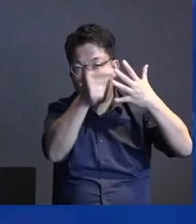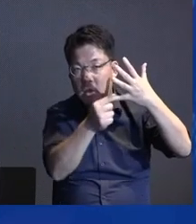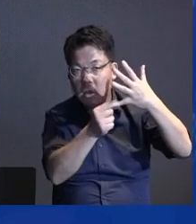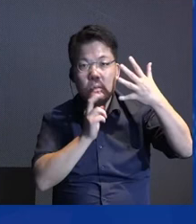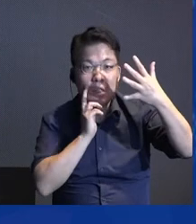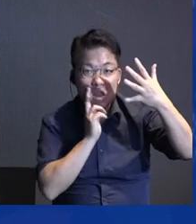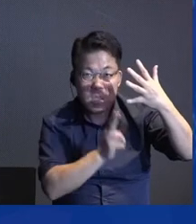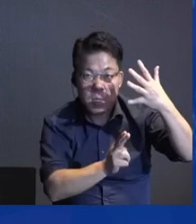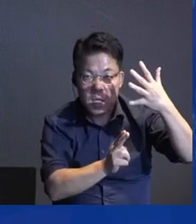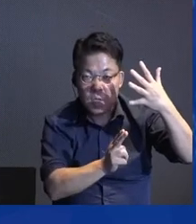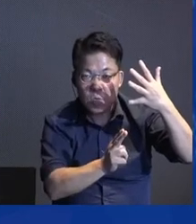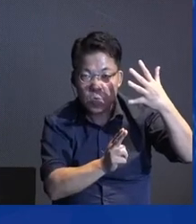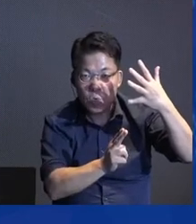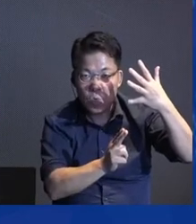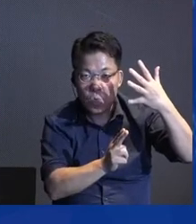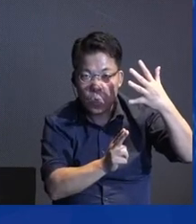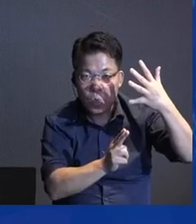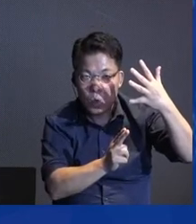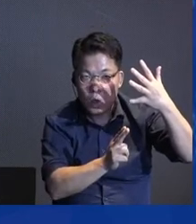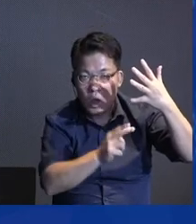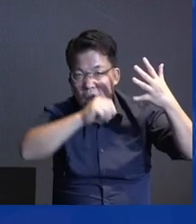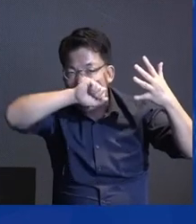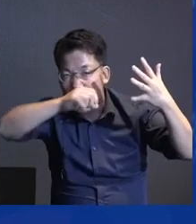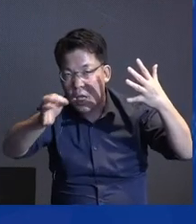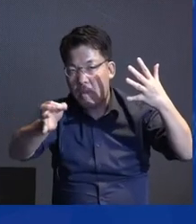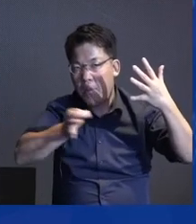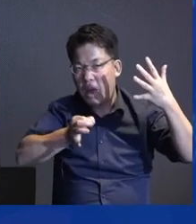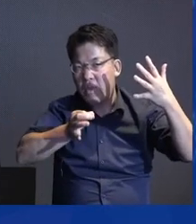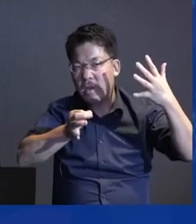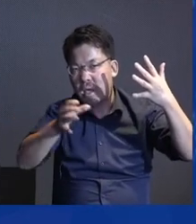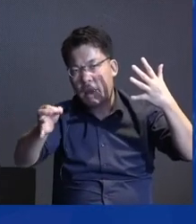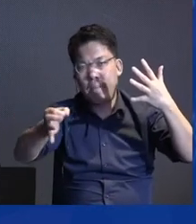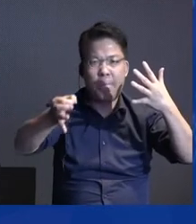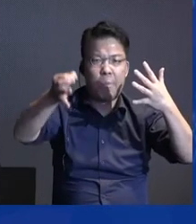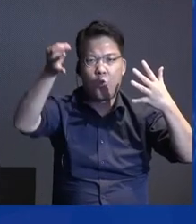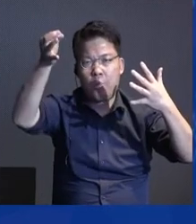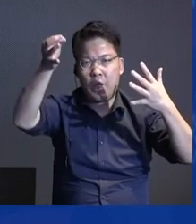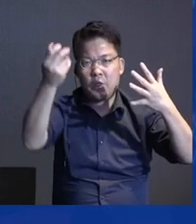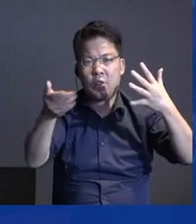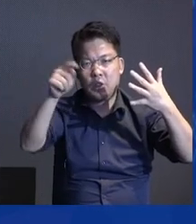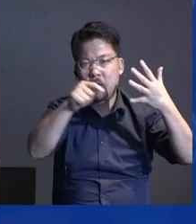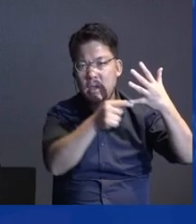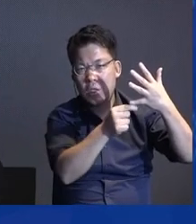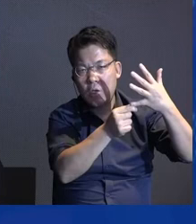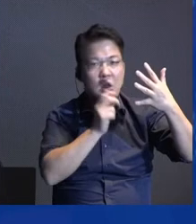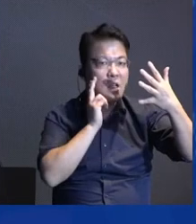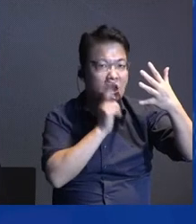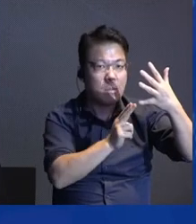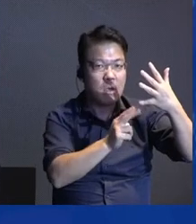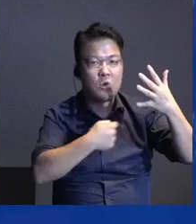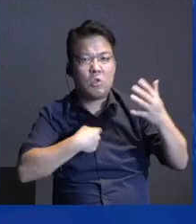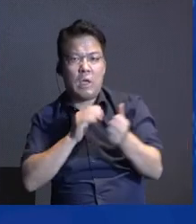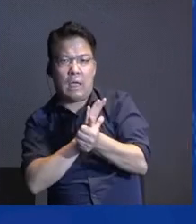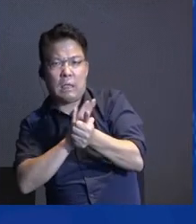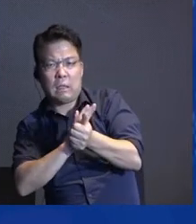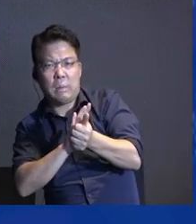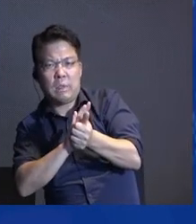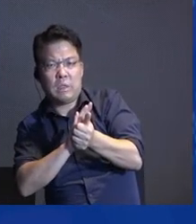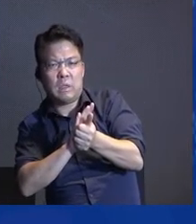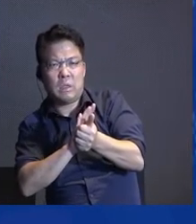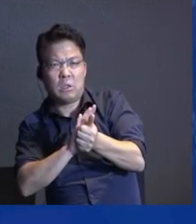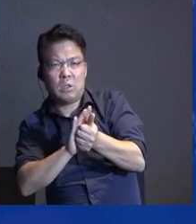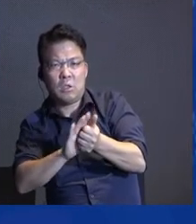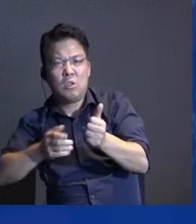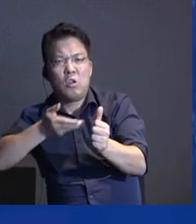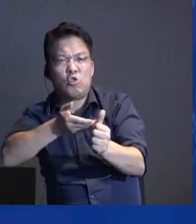becomes difficult. Small multifunctional facilities are very flexible but difficult to operate. They